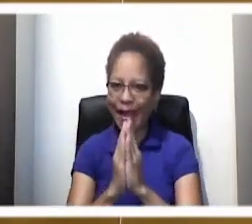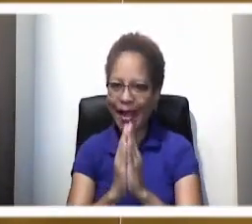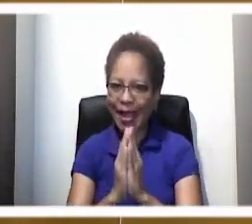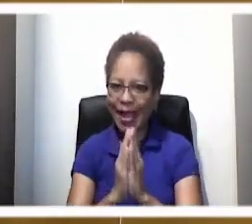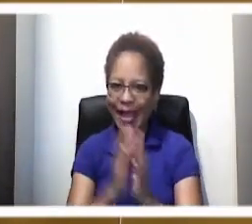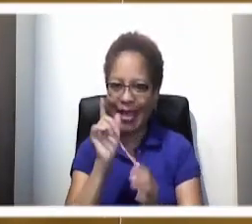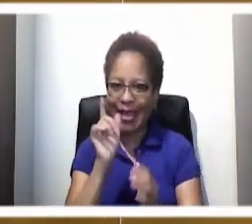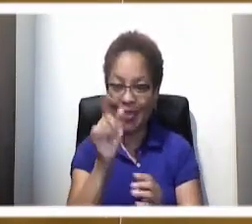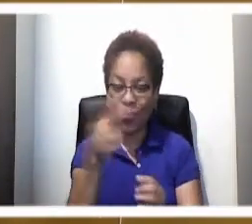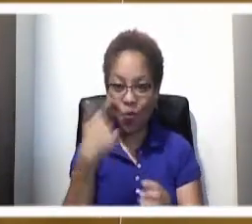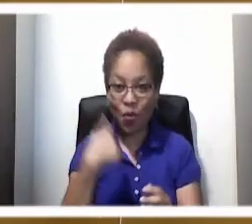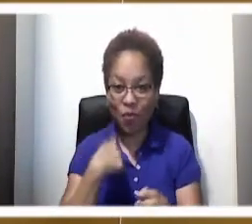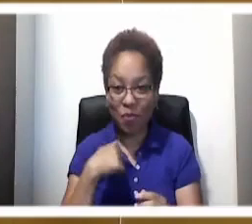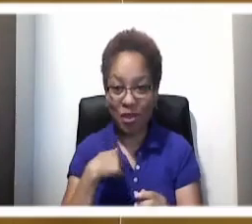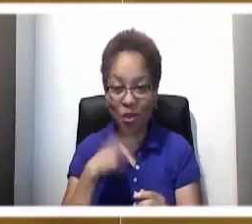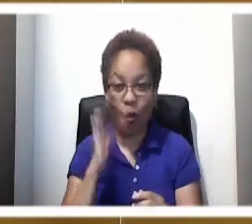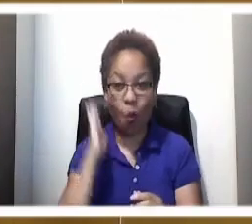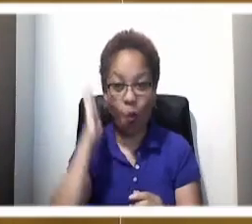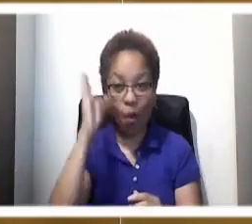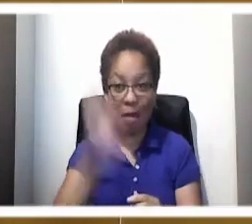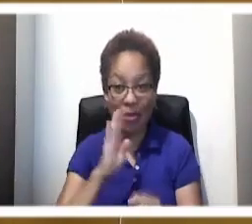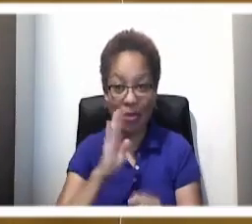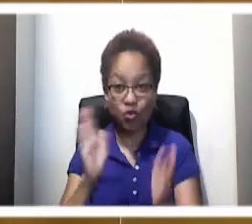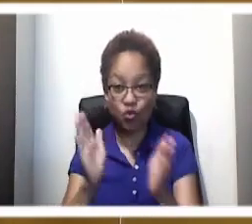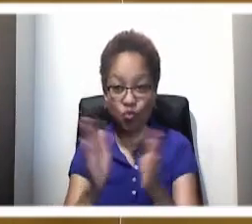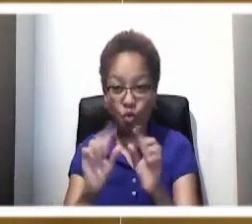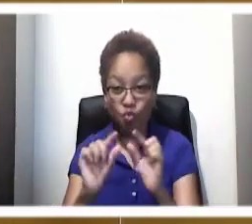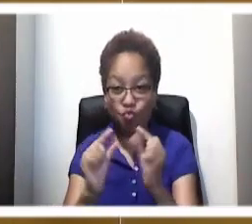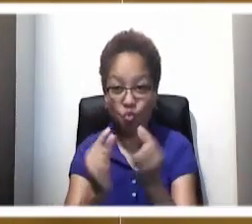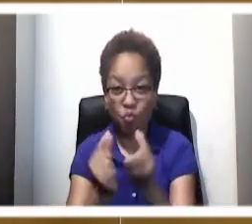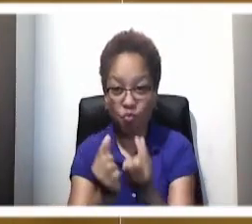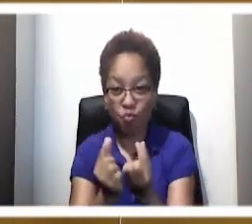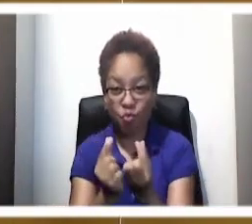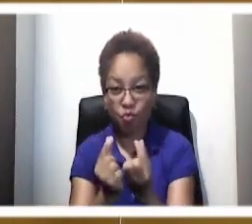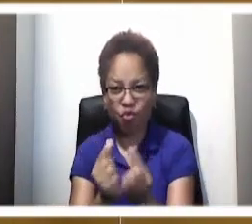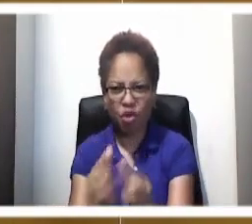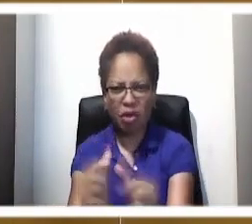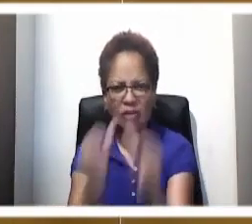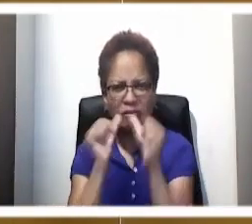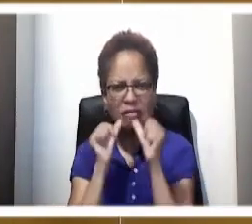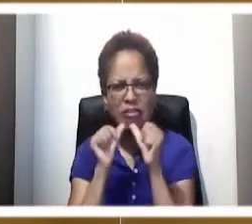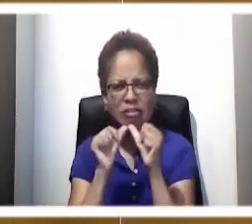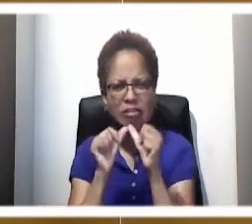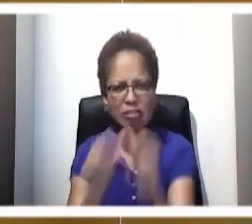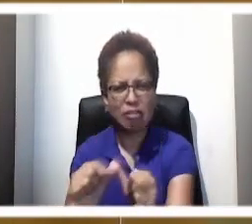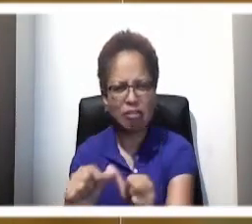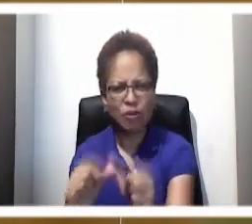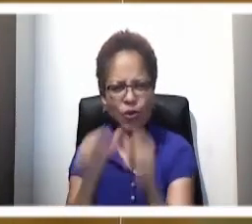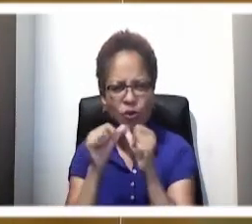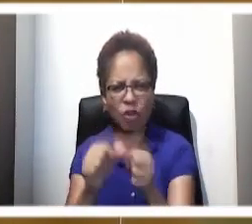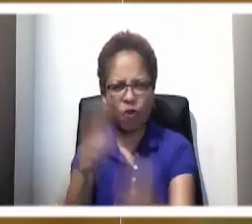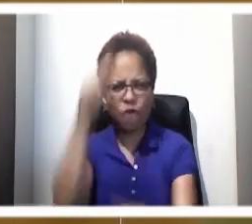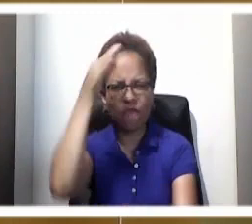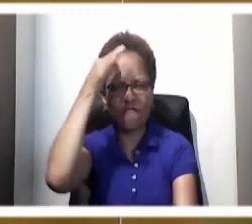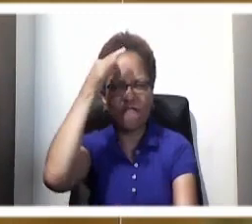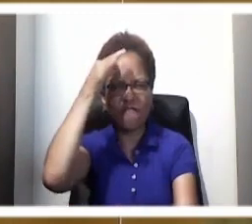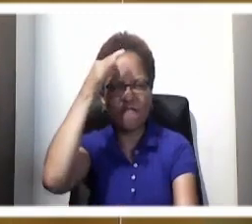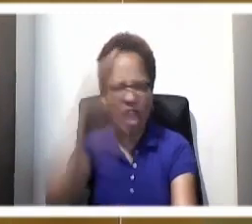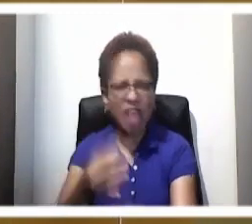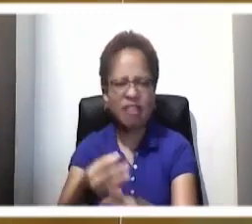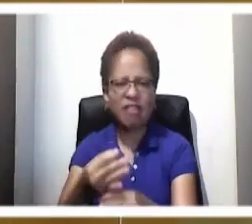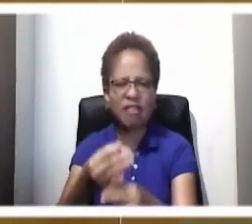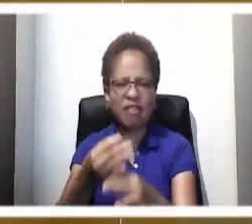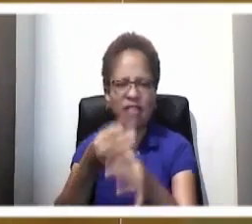Ezekiel spoke about, that remnant who remain faithful because of our faith,